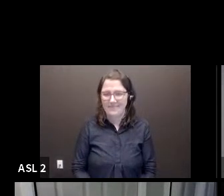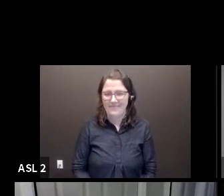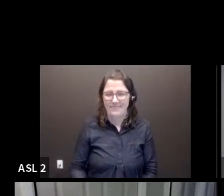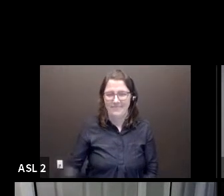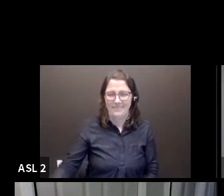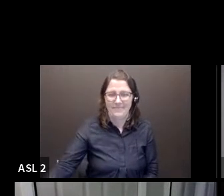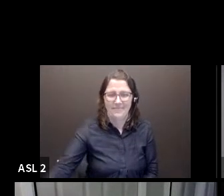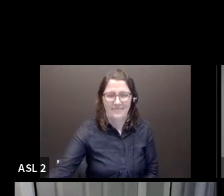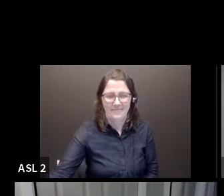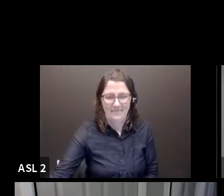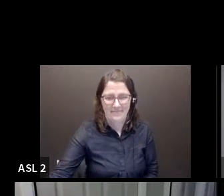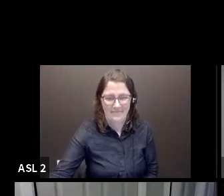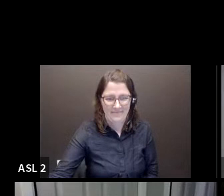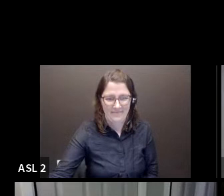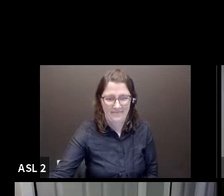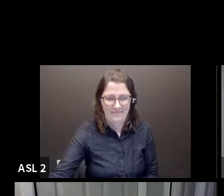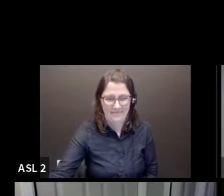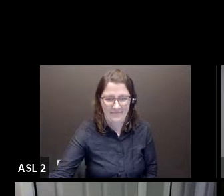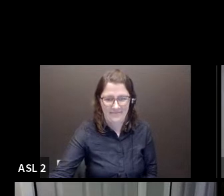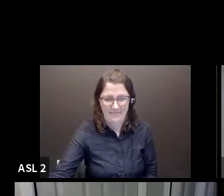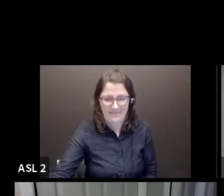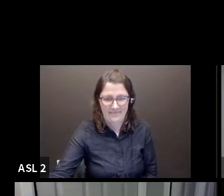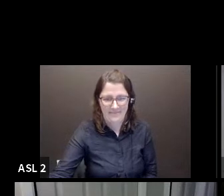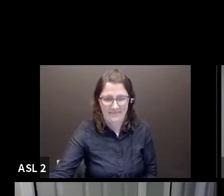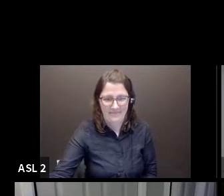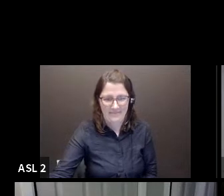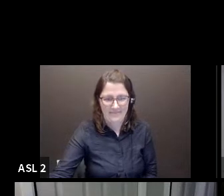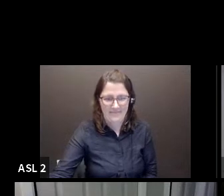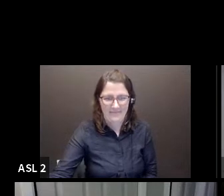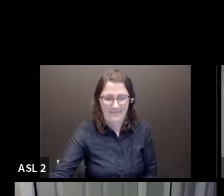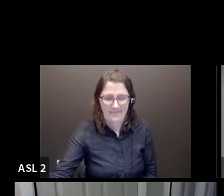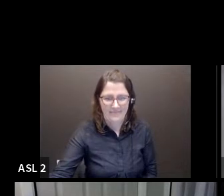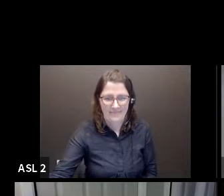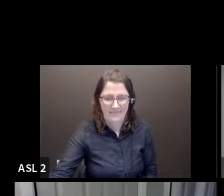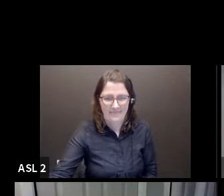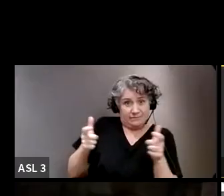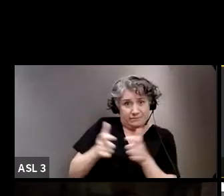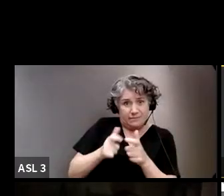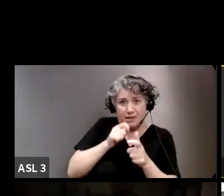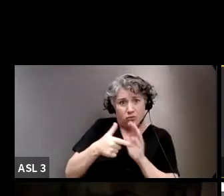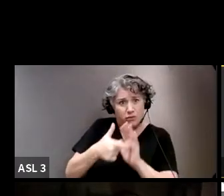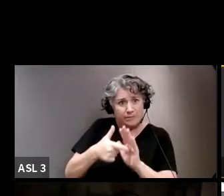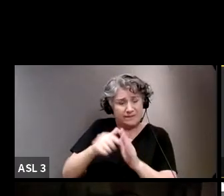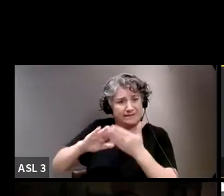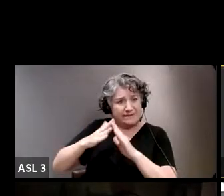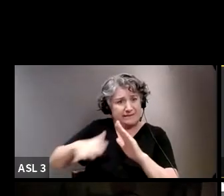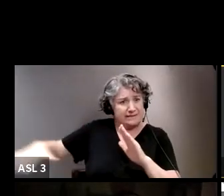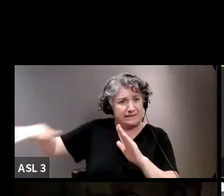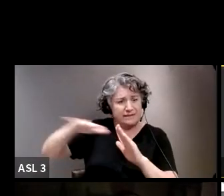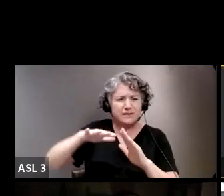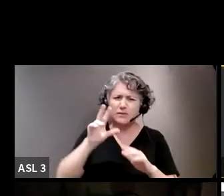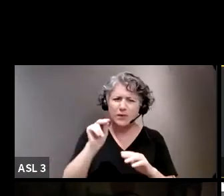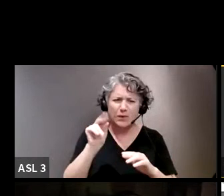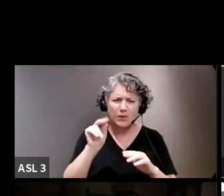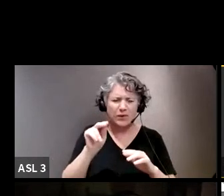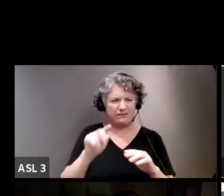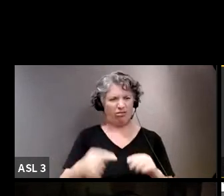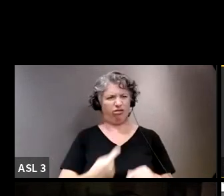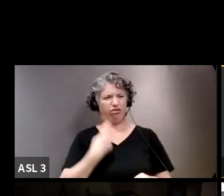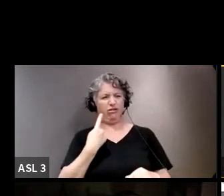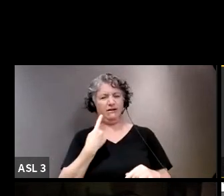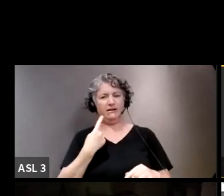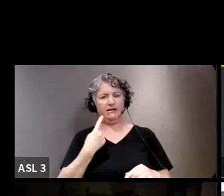reduce us as just like a small group of people who represent who don't represent the rest of the city because those who are most impacted by policing